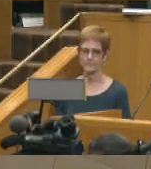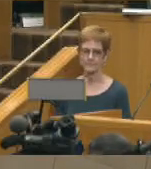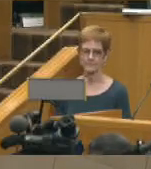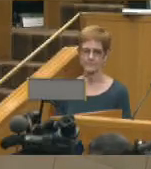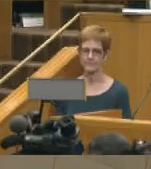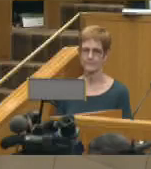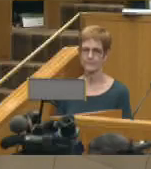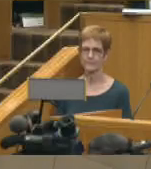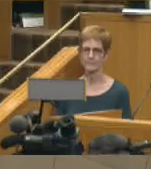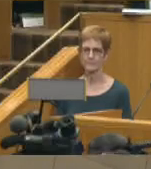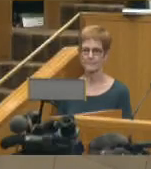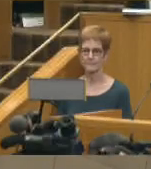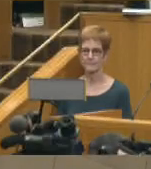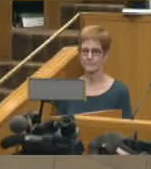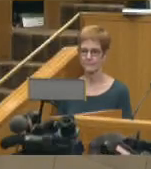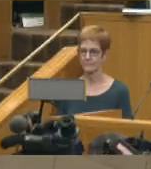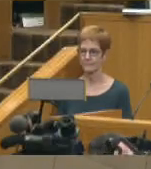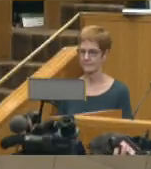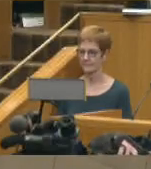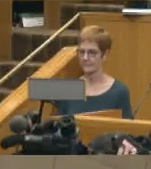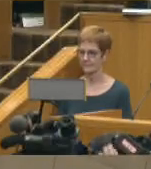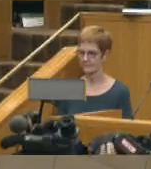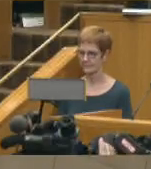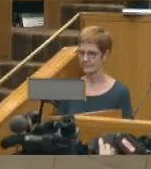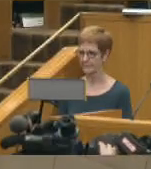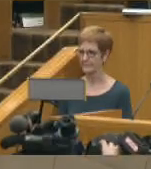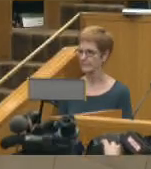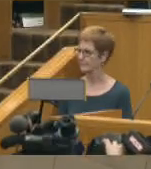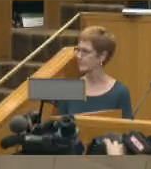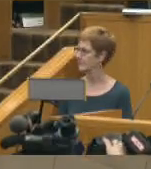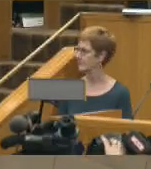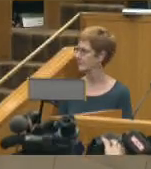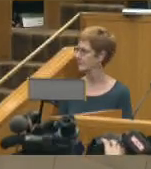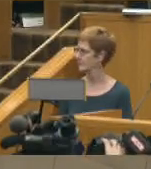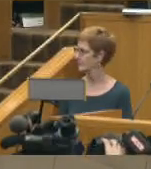Good evening. Please join me in saying the Pledge of Allegiance.